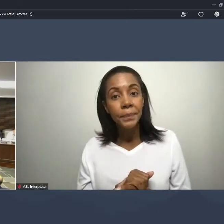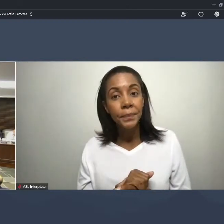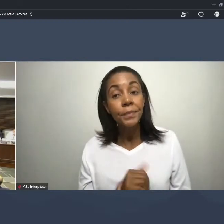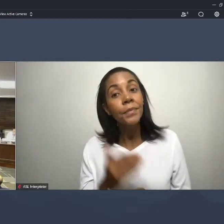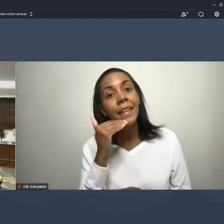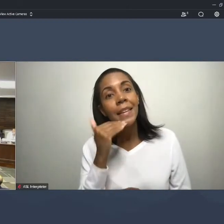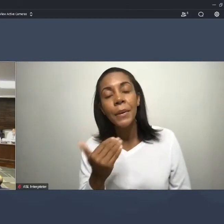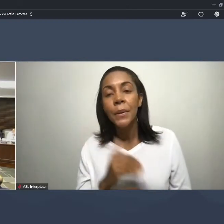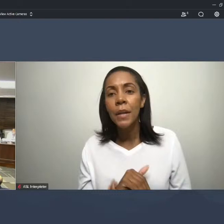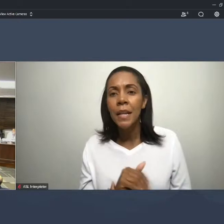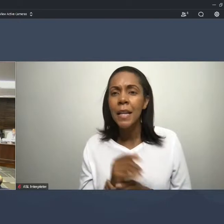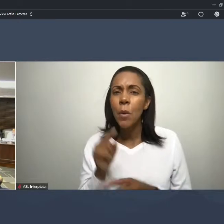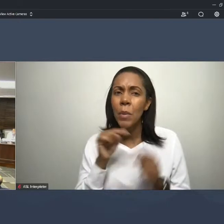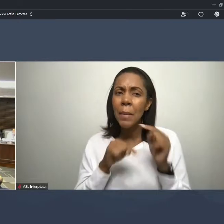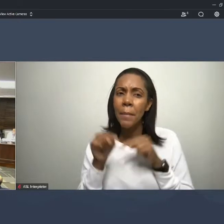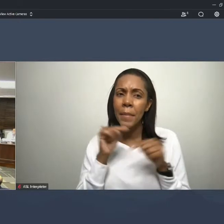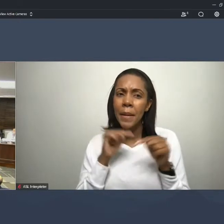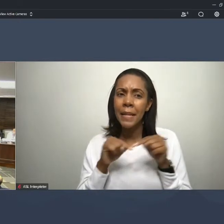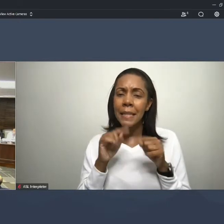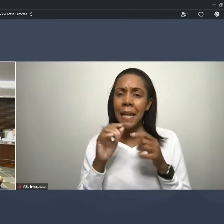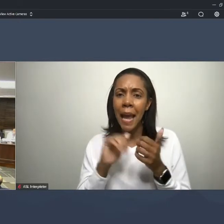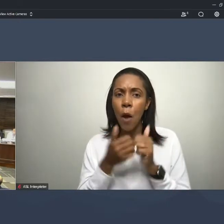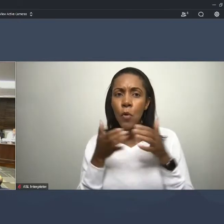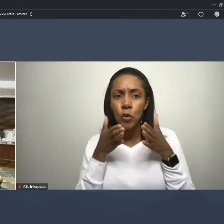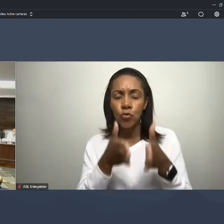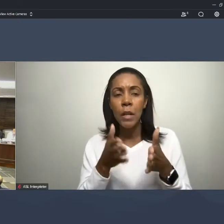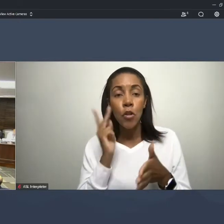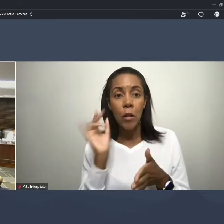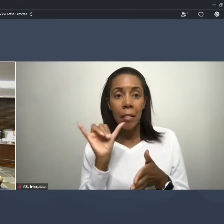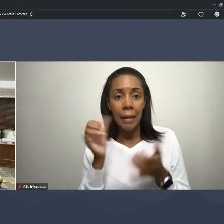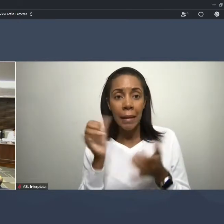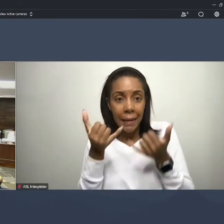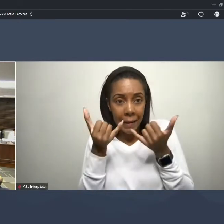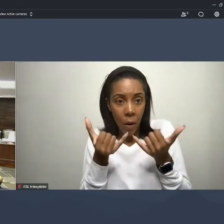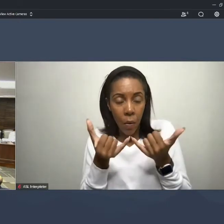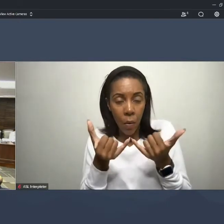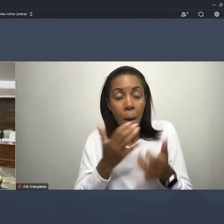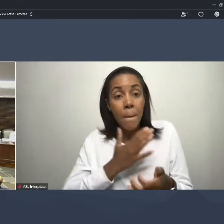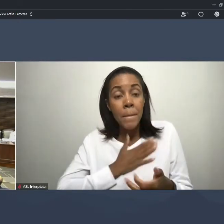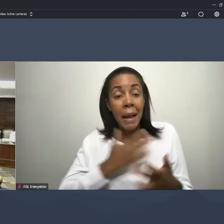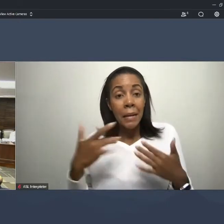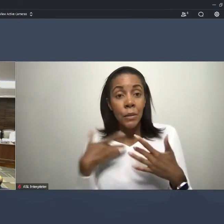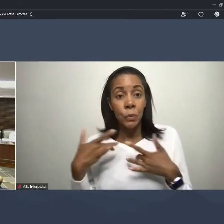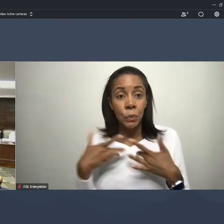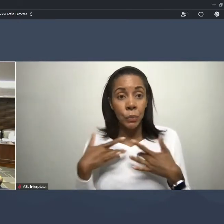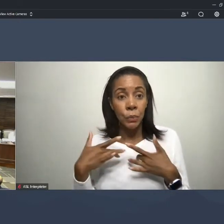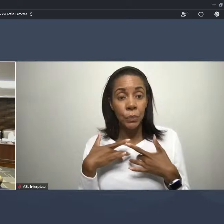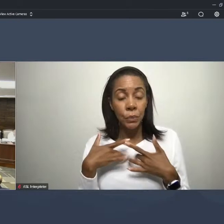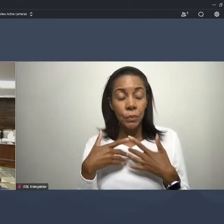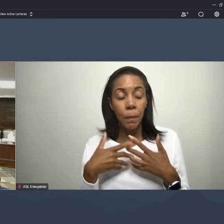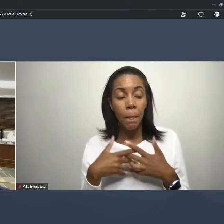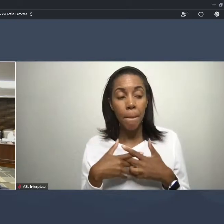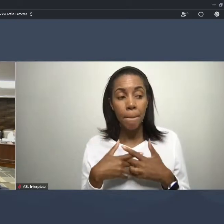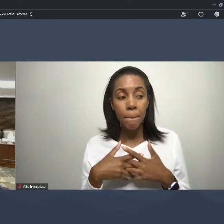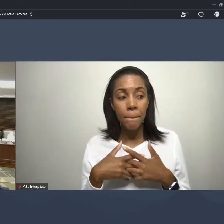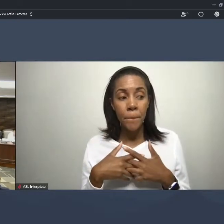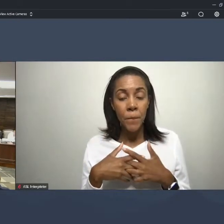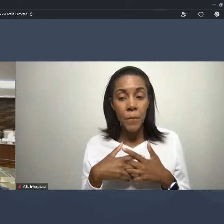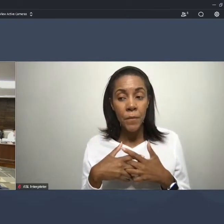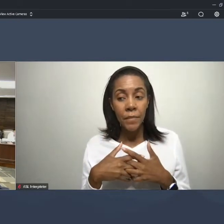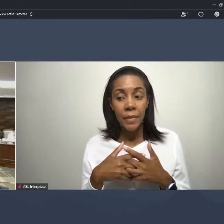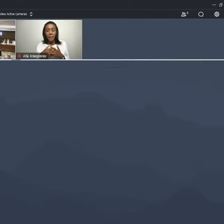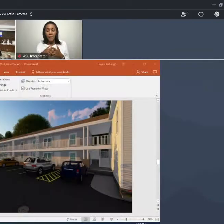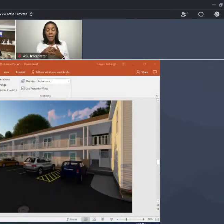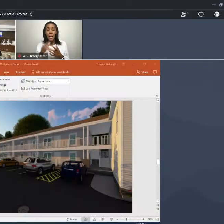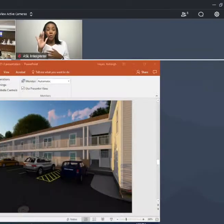Thank you. Can we go back to how the street looks now? My concern is there are